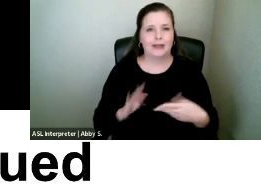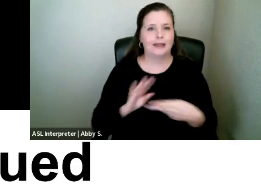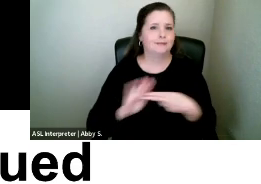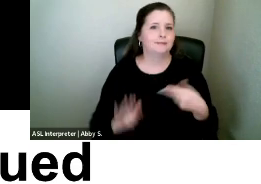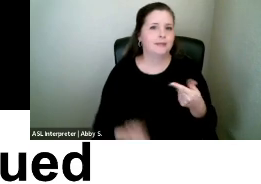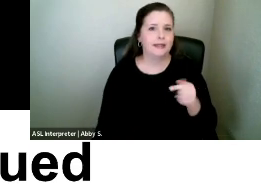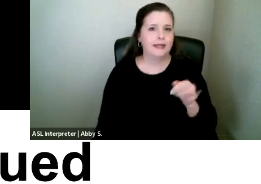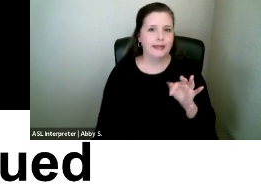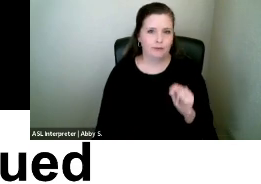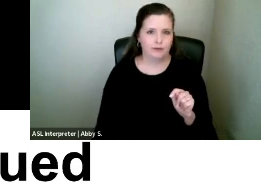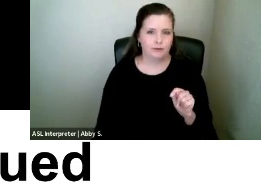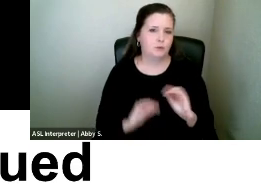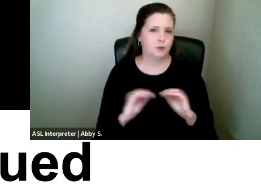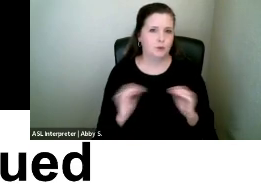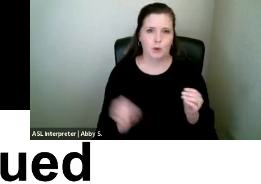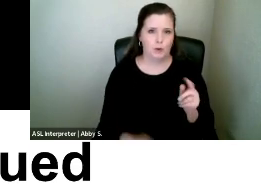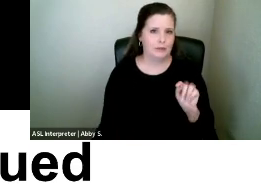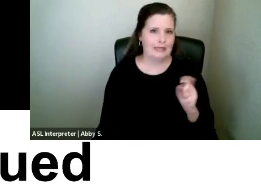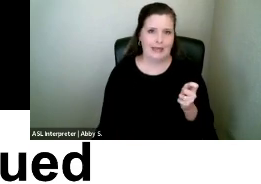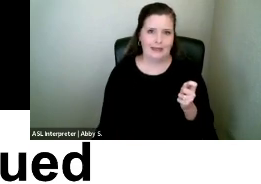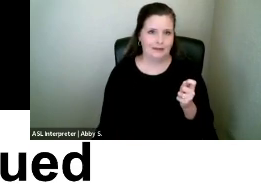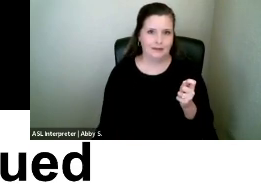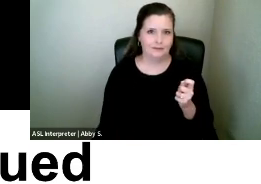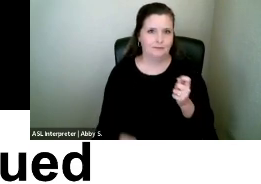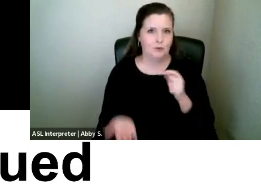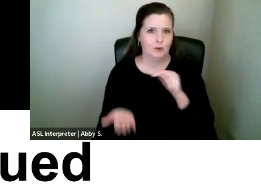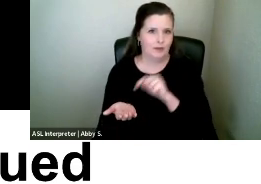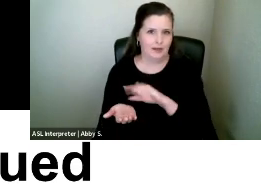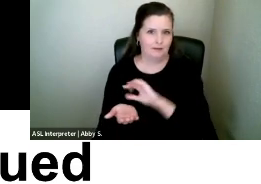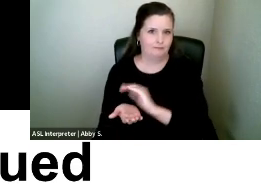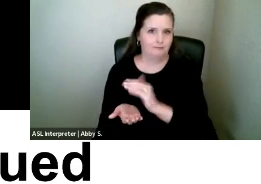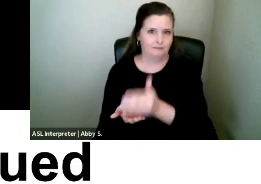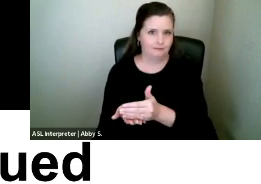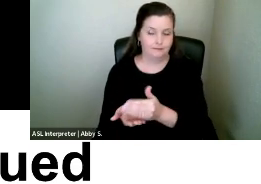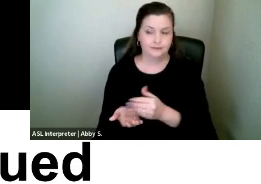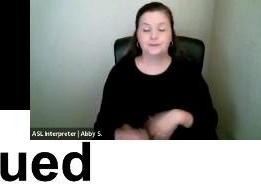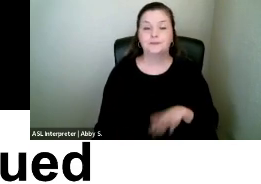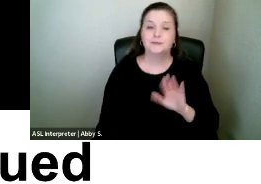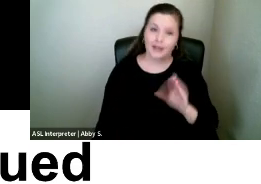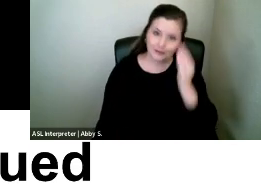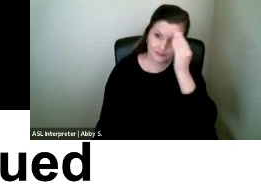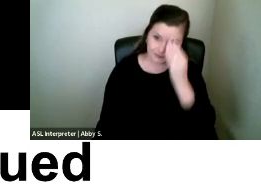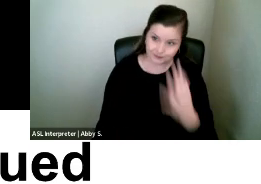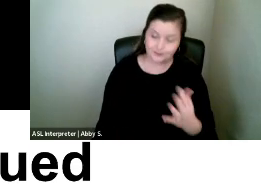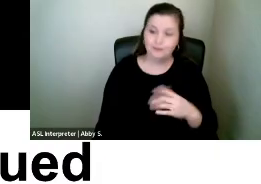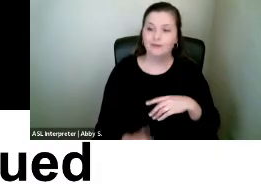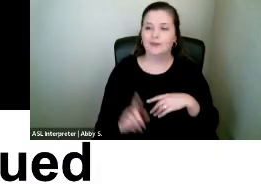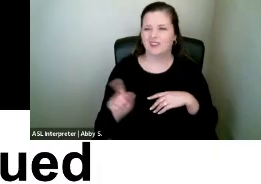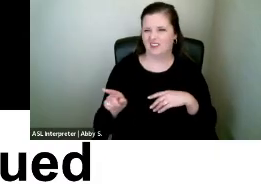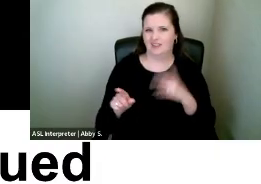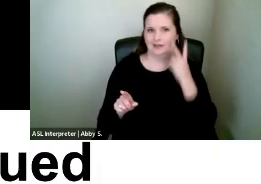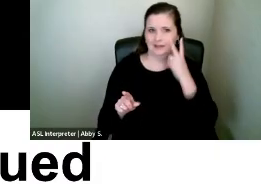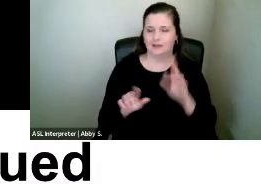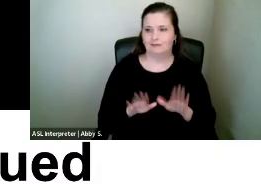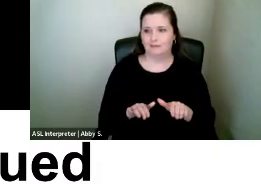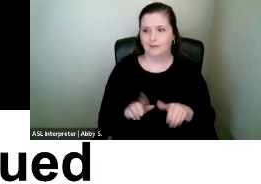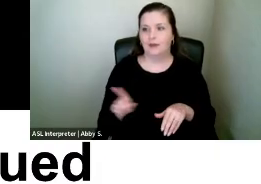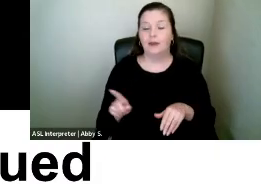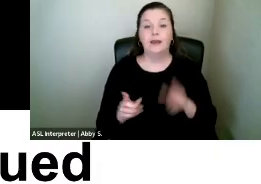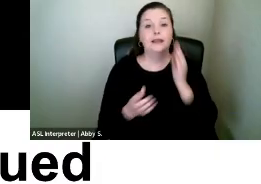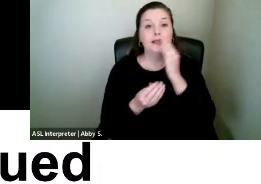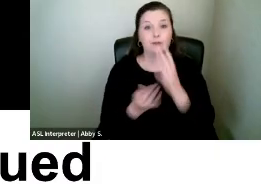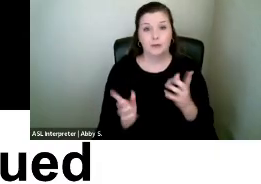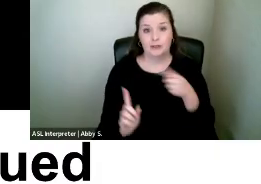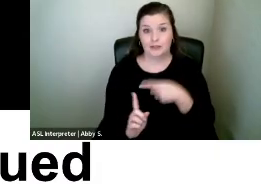not taxed. I have to give this disclaimer. This information about taxes is